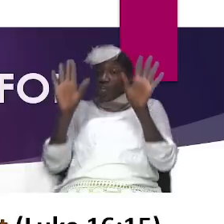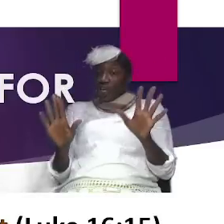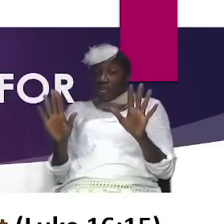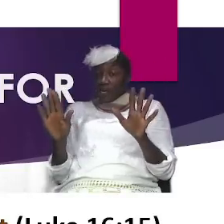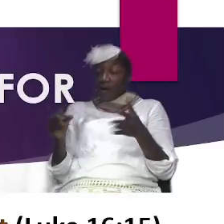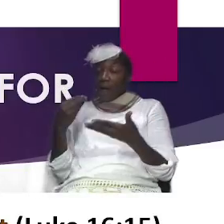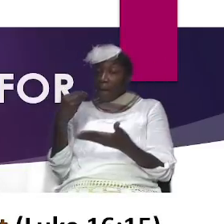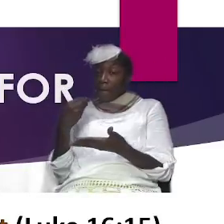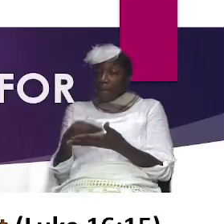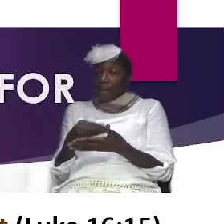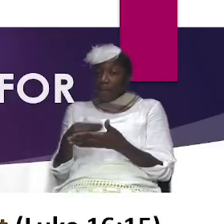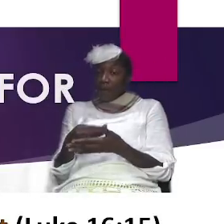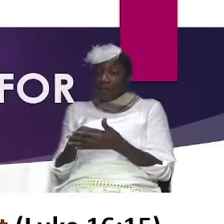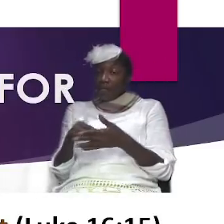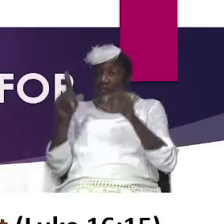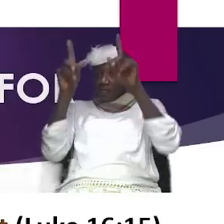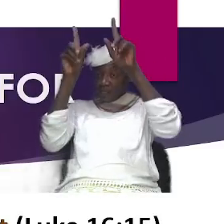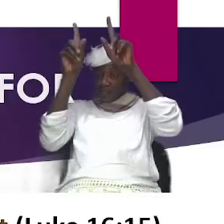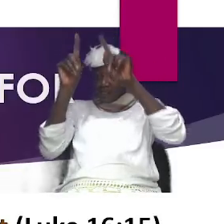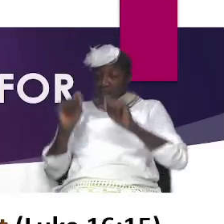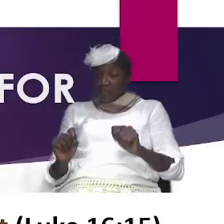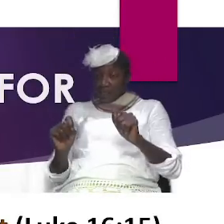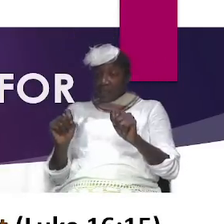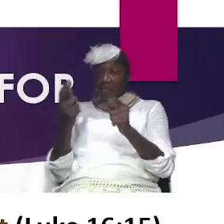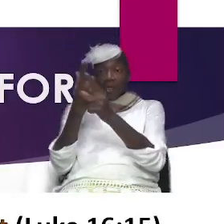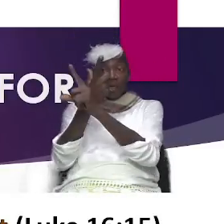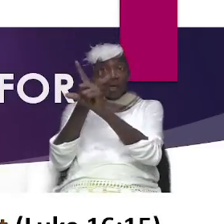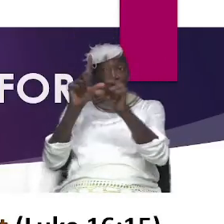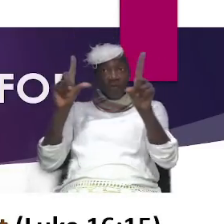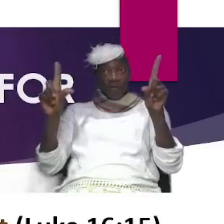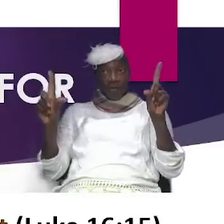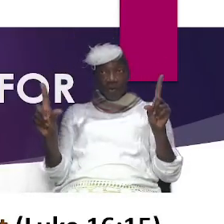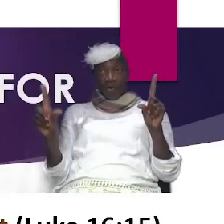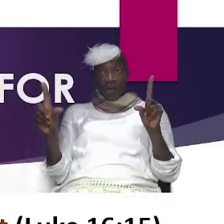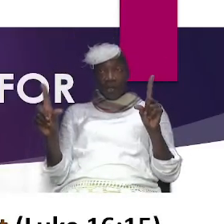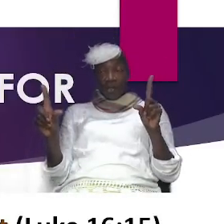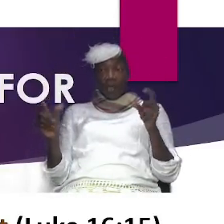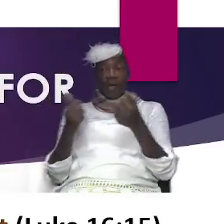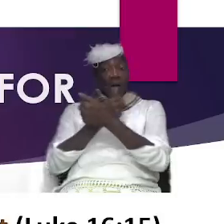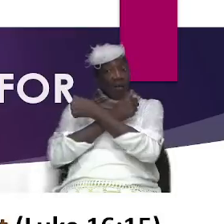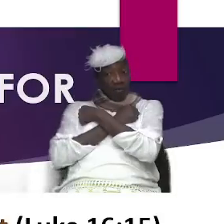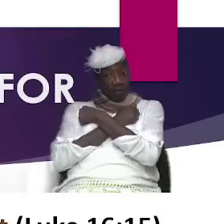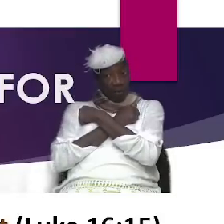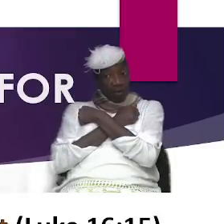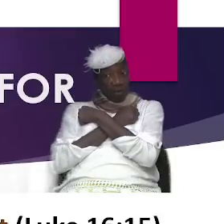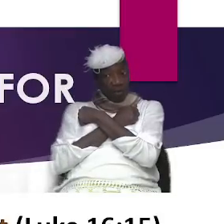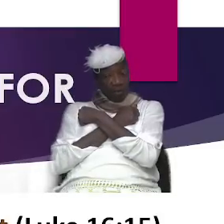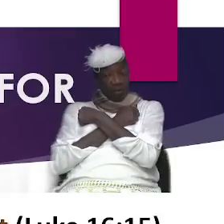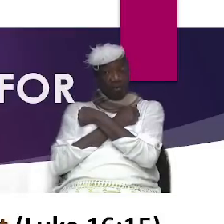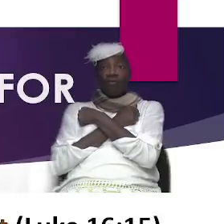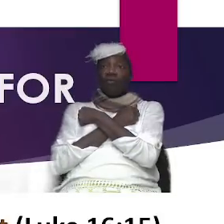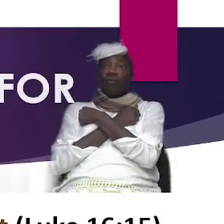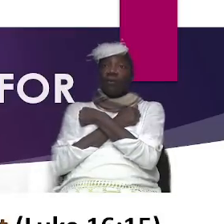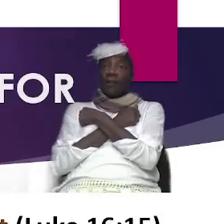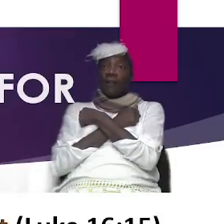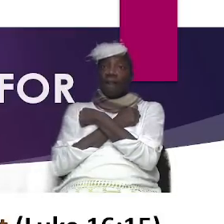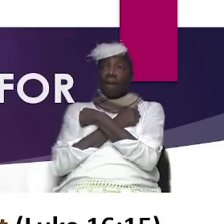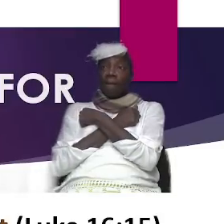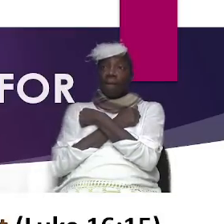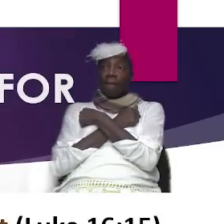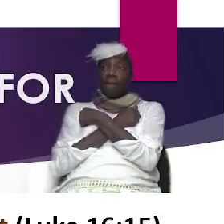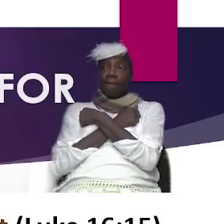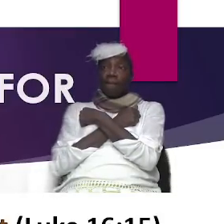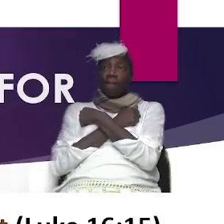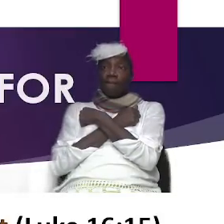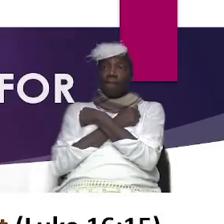money is a test of loyalty. And Jesus made note of it. He said, and he said unto them, and we're